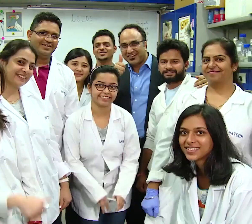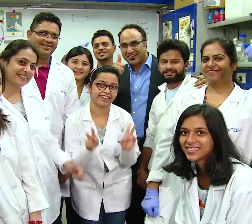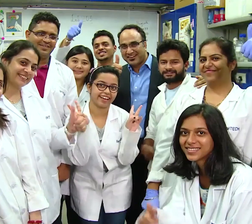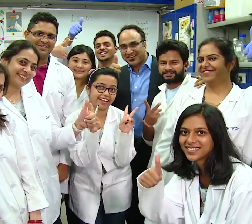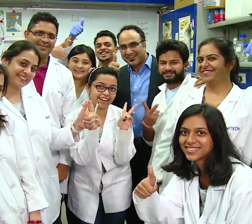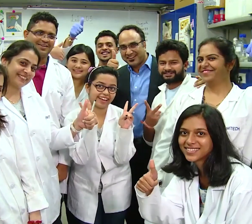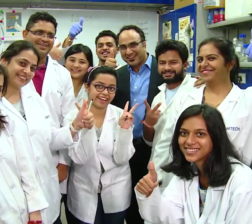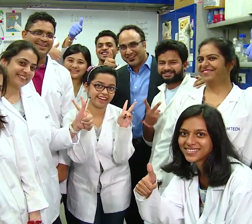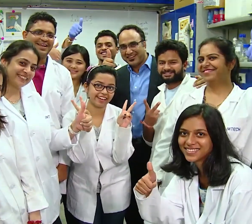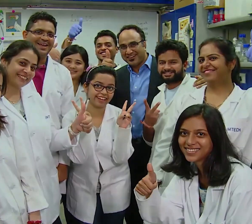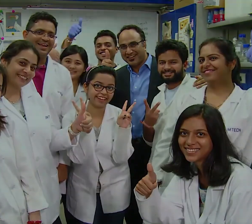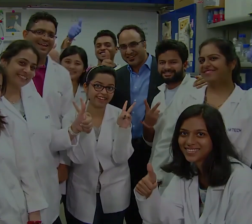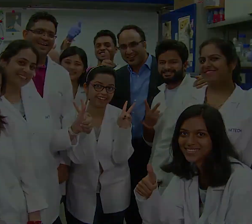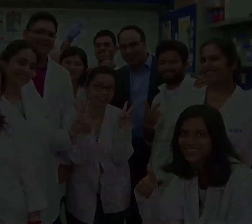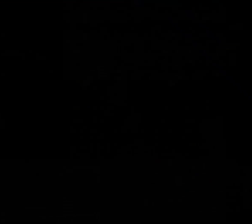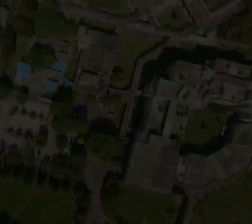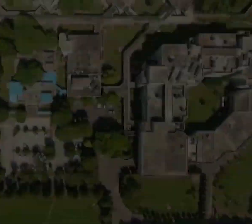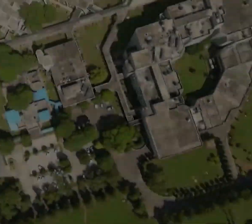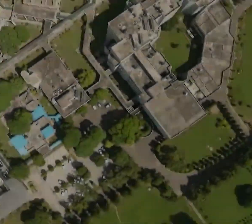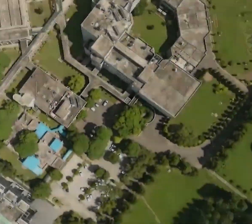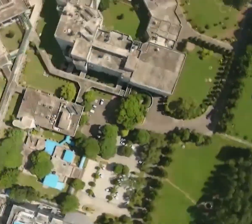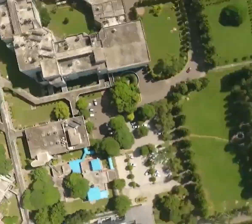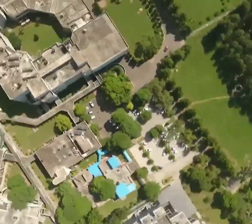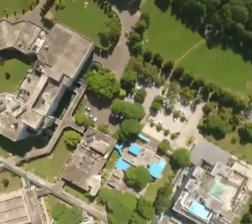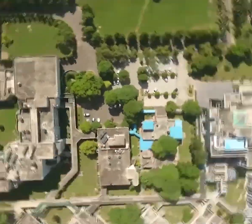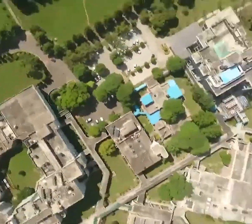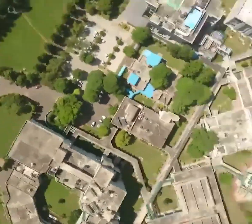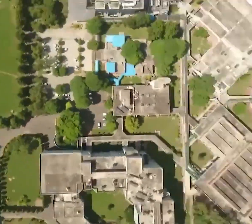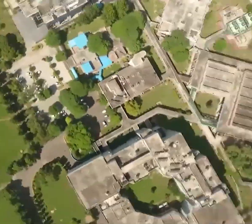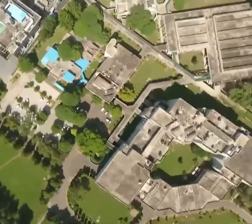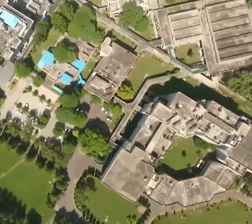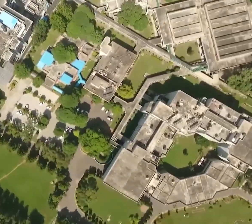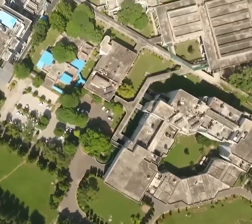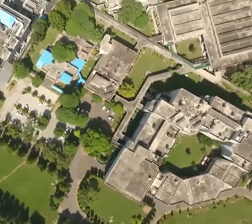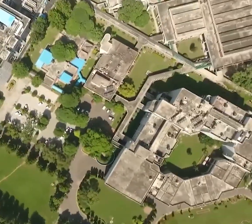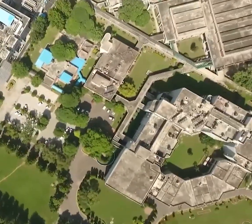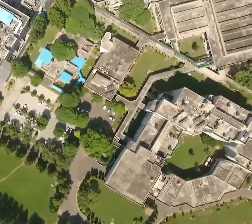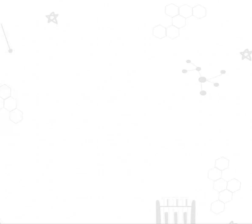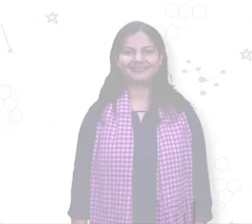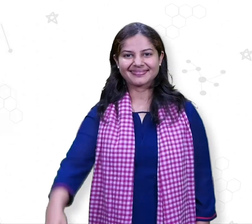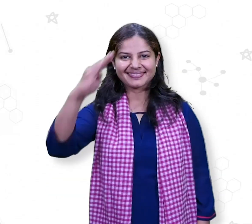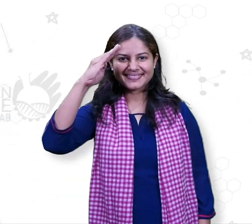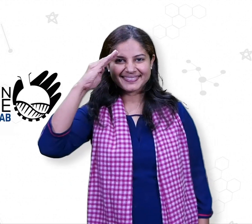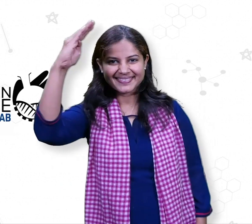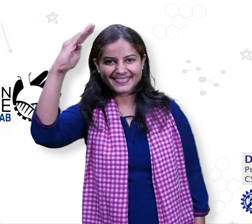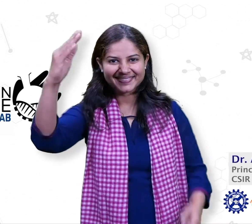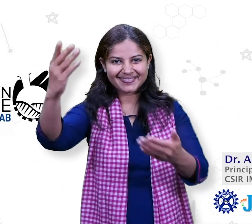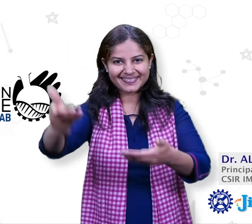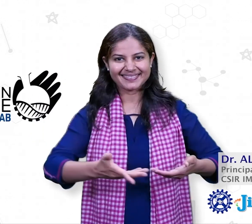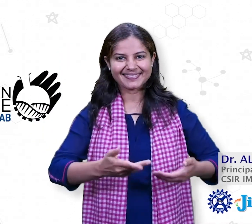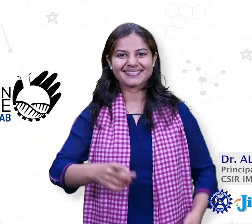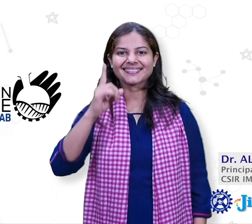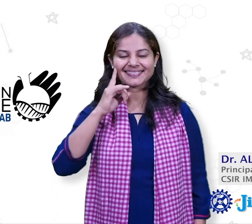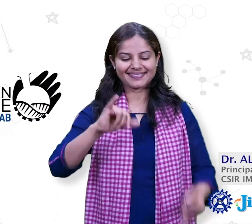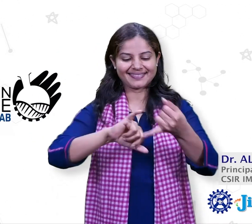address unmet healthcare and industrial needs with state-of-the-art processes and platforms as first such